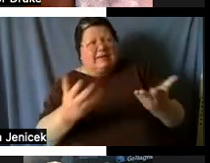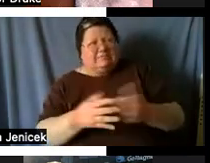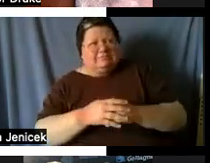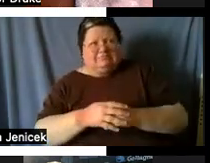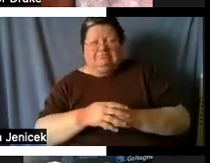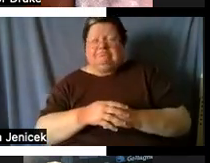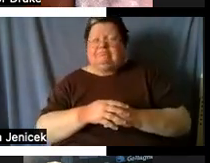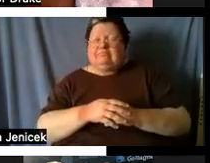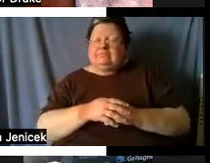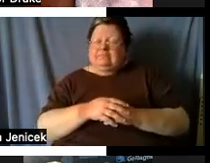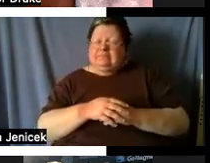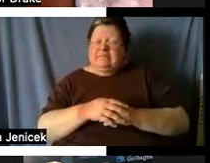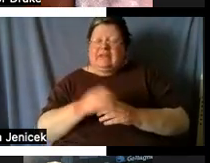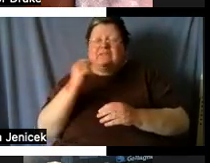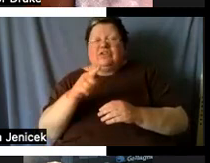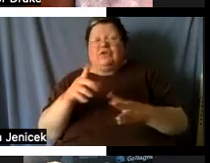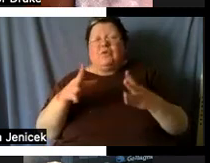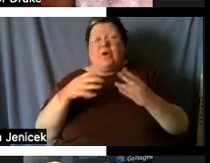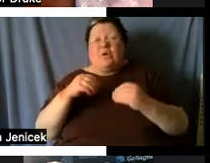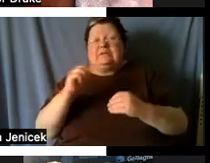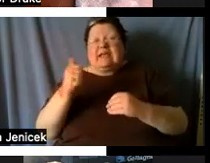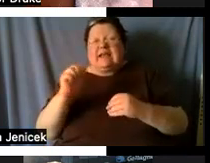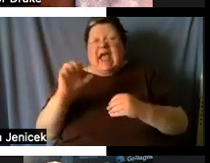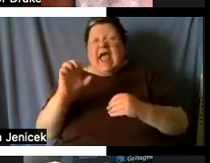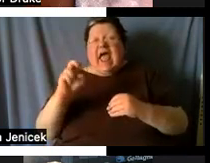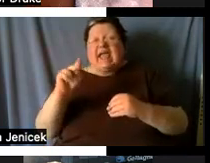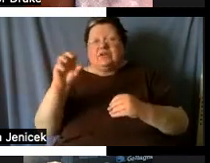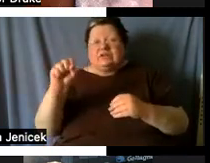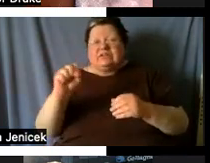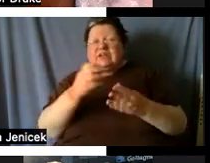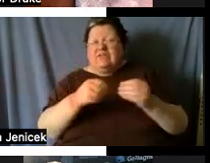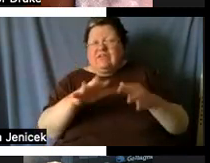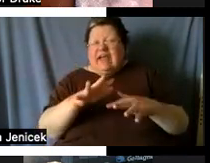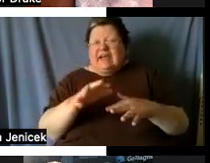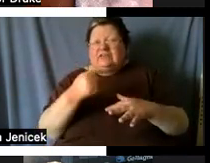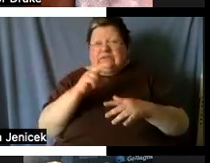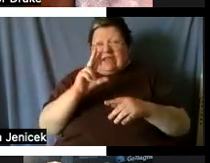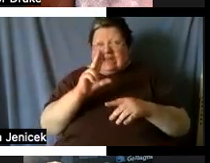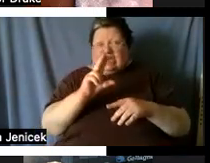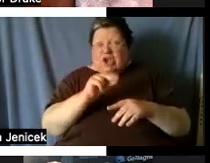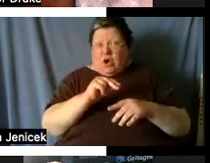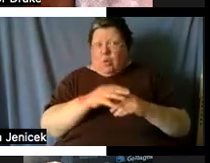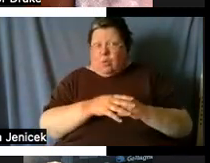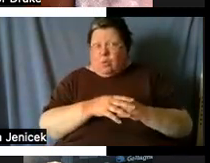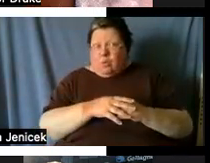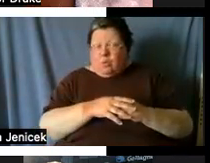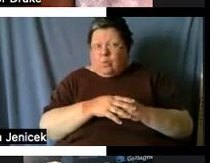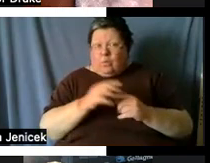Okay, if you own 10 acres of land, do you object to this new policy?